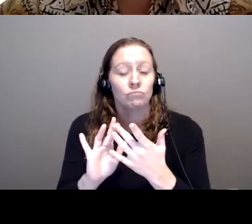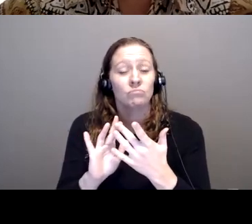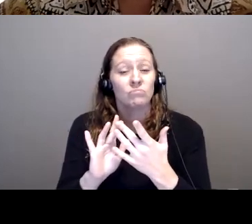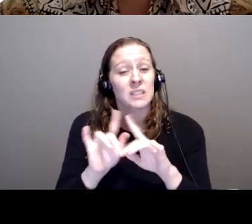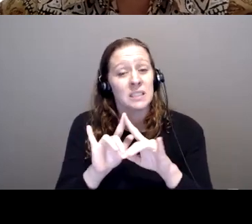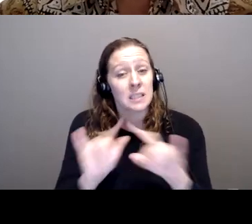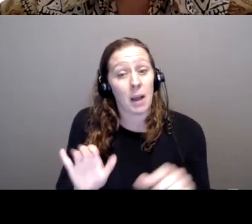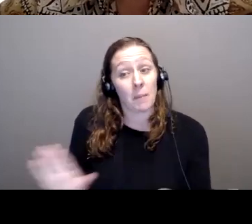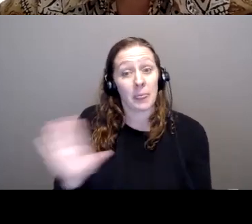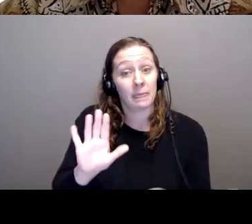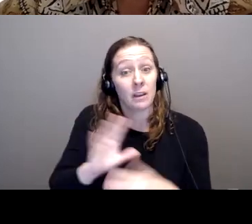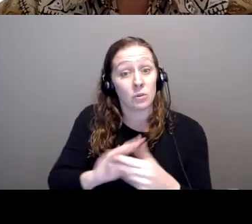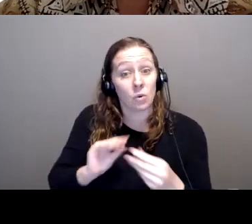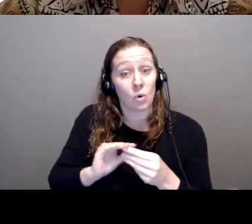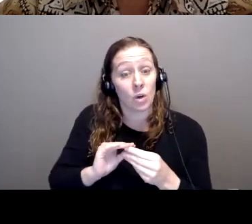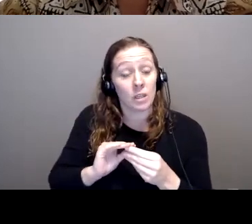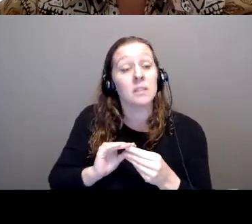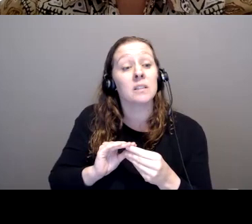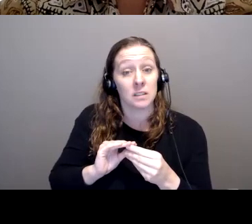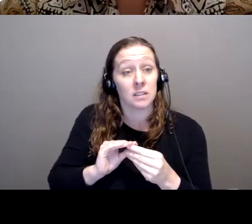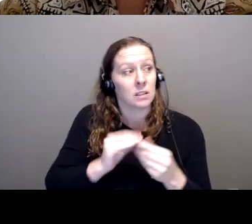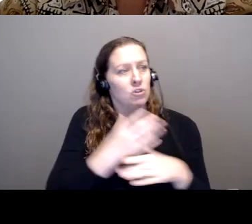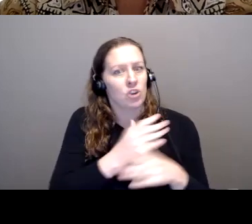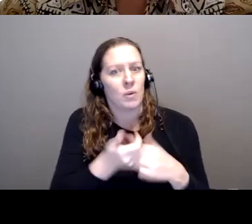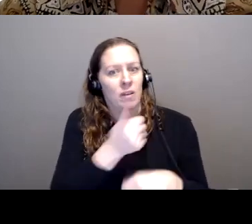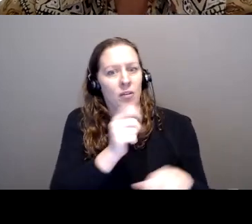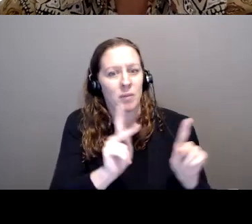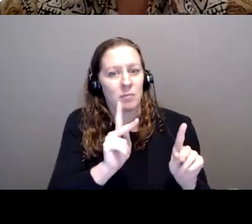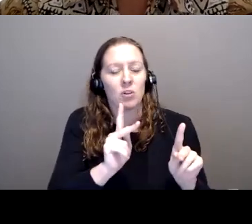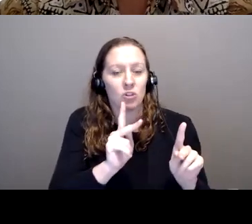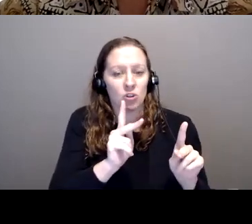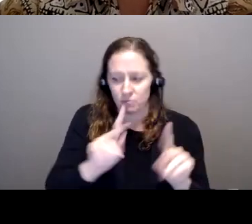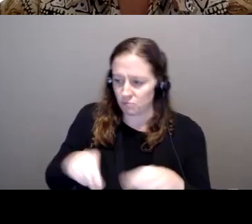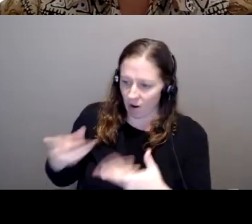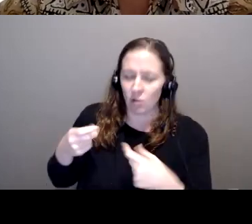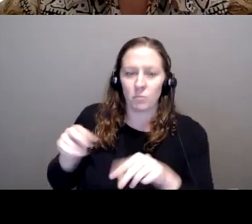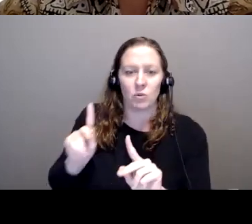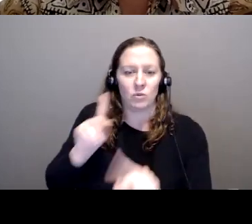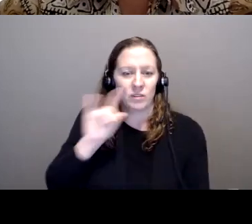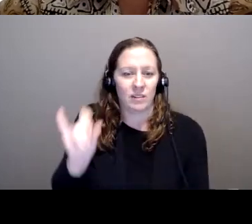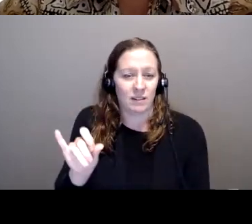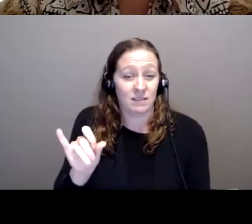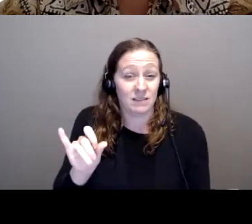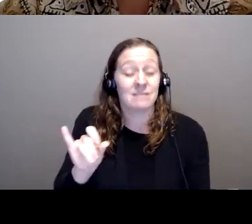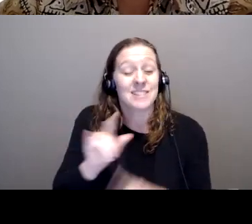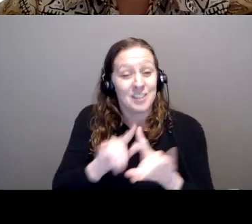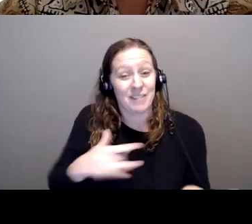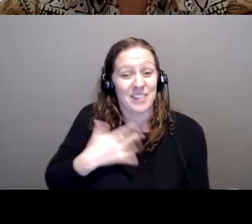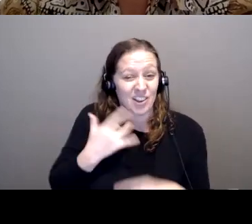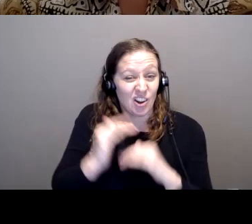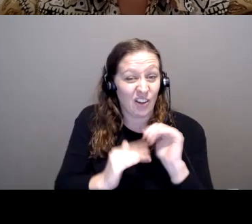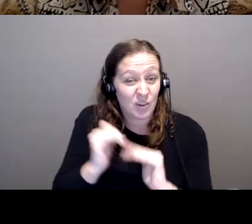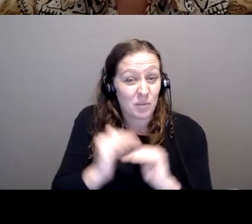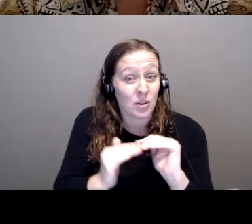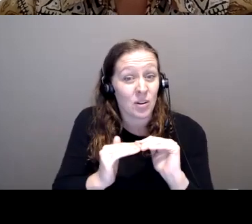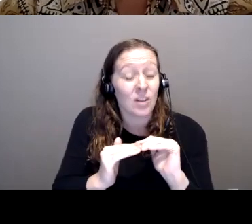their stories with others, feeling comfortable doing that, and understanding that through sharing